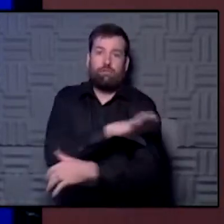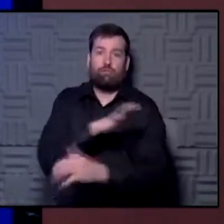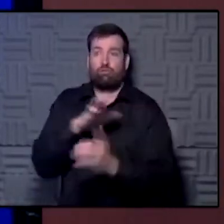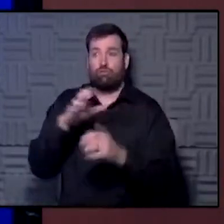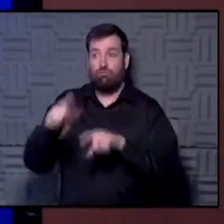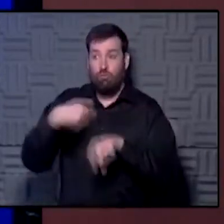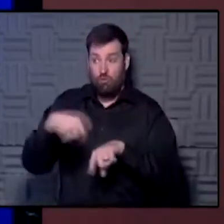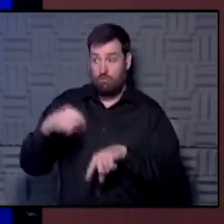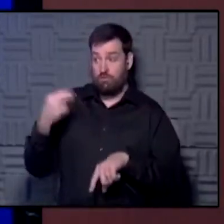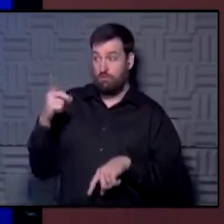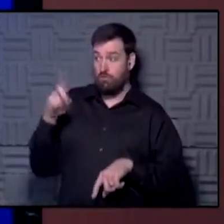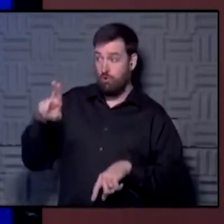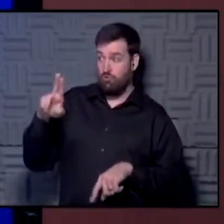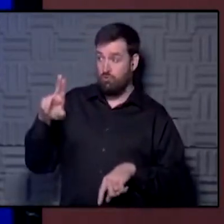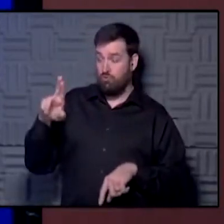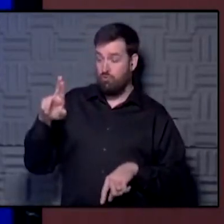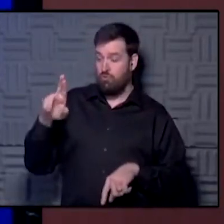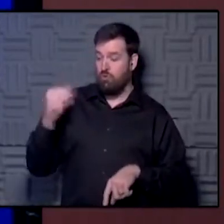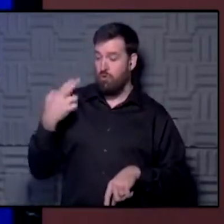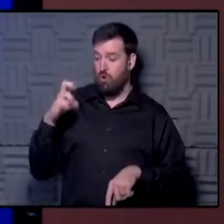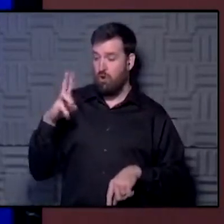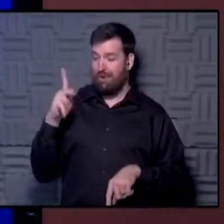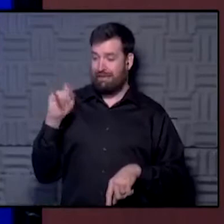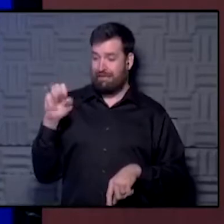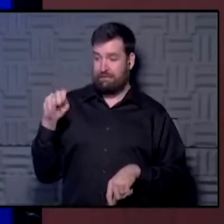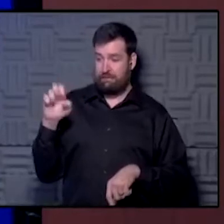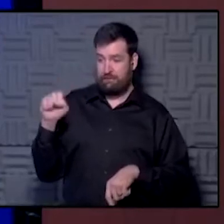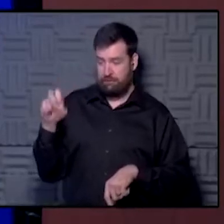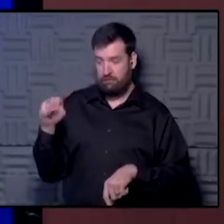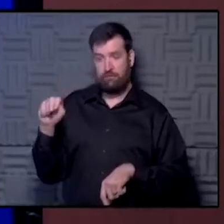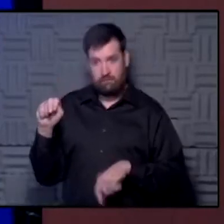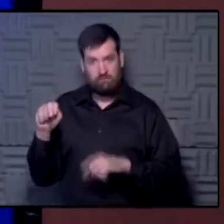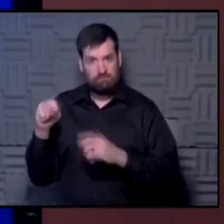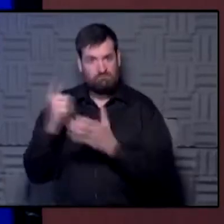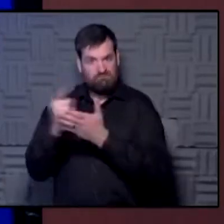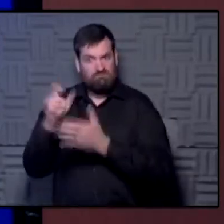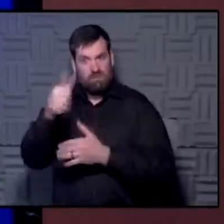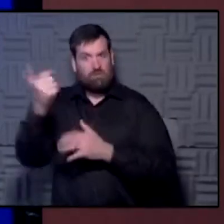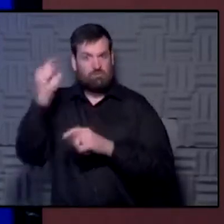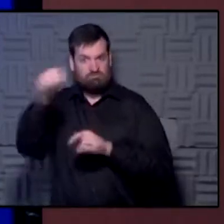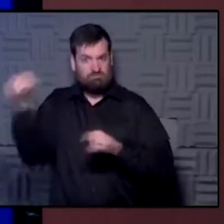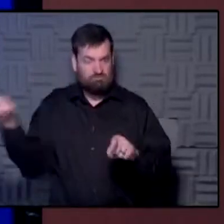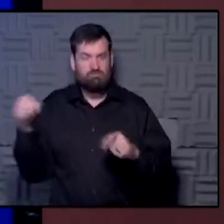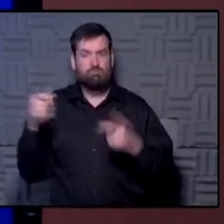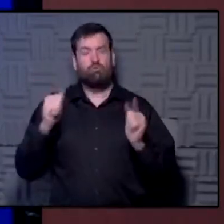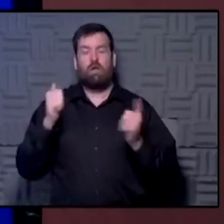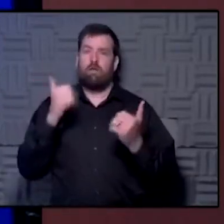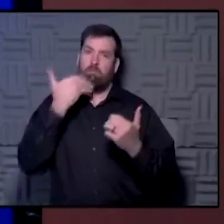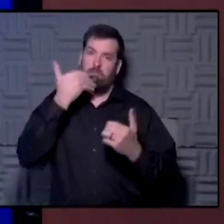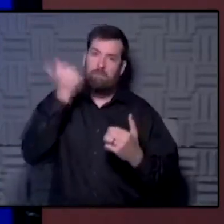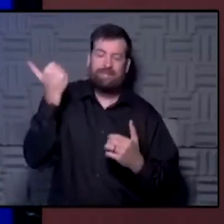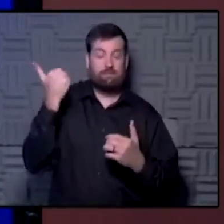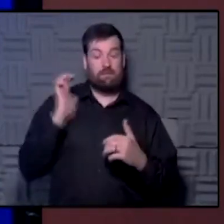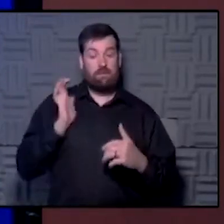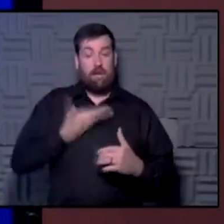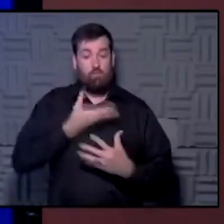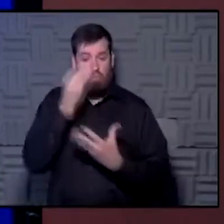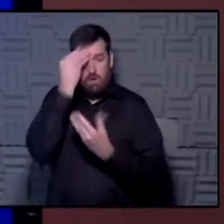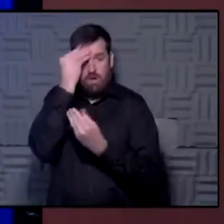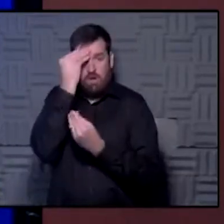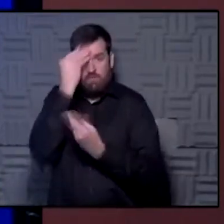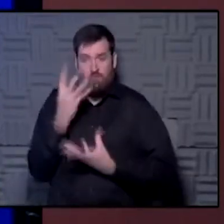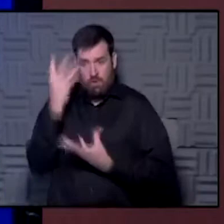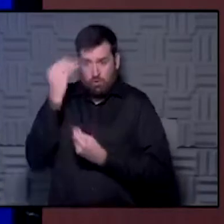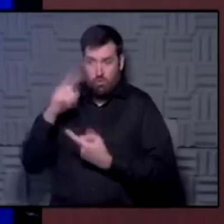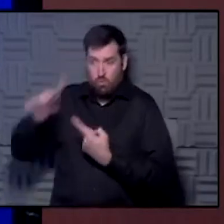Dr. Hawkinson and others, and really done the best that we could to make certain that the information we had as it